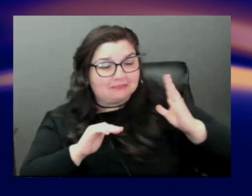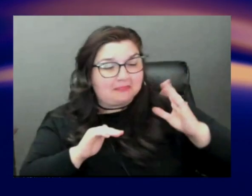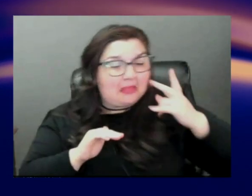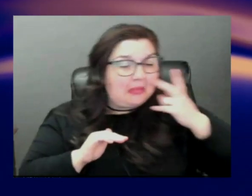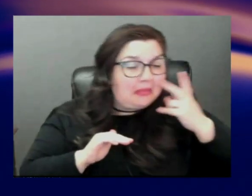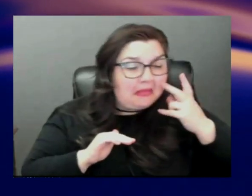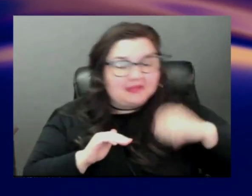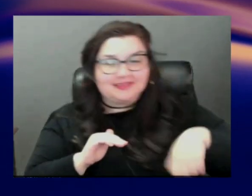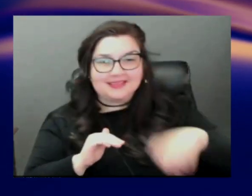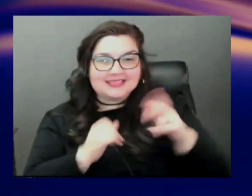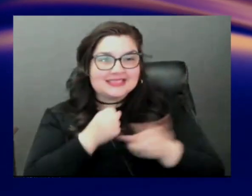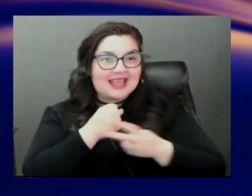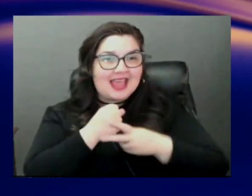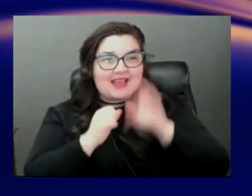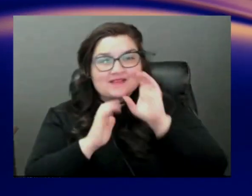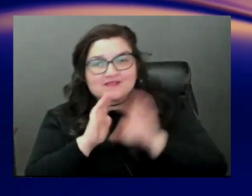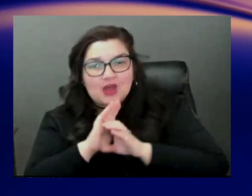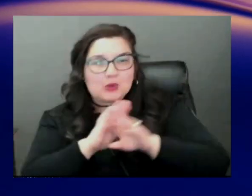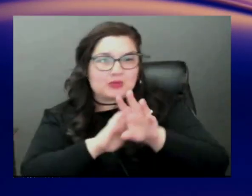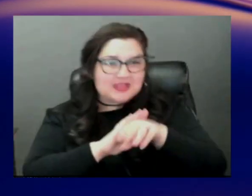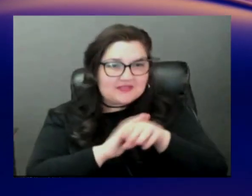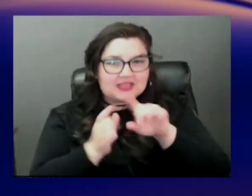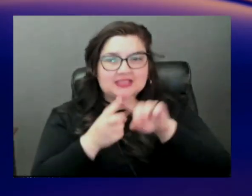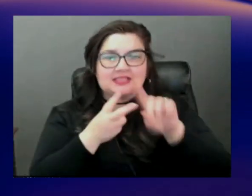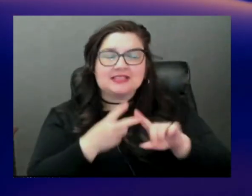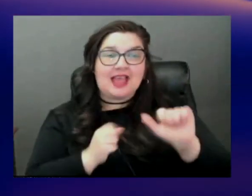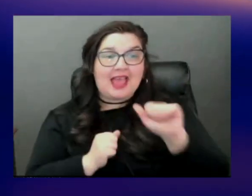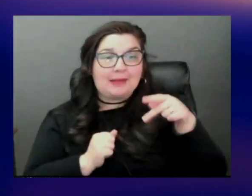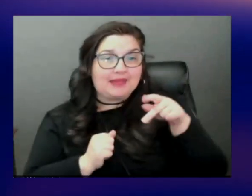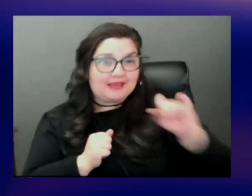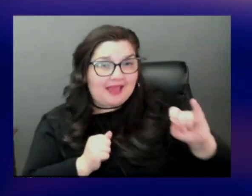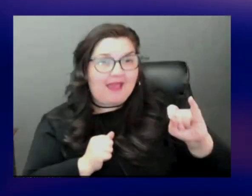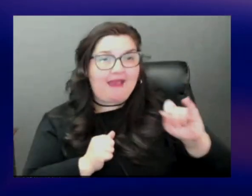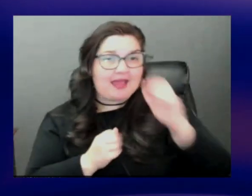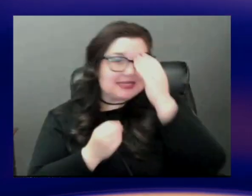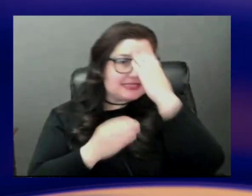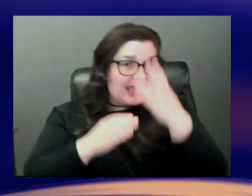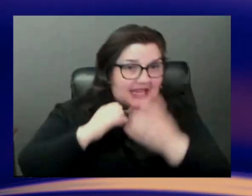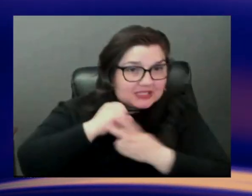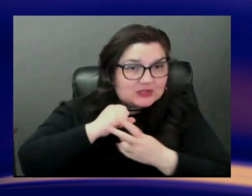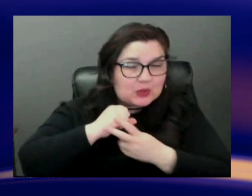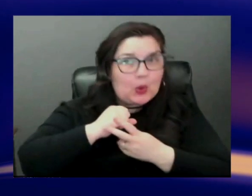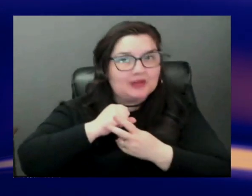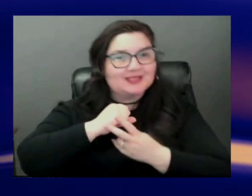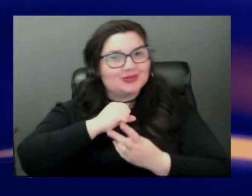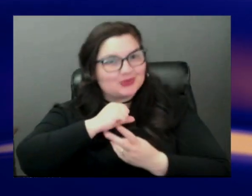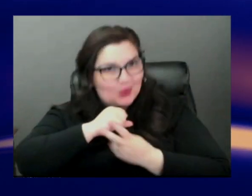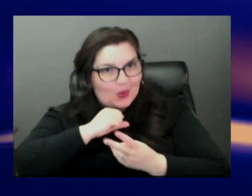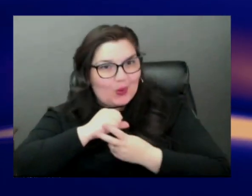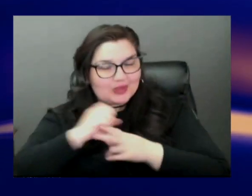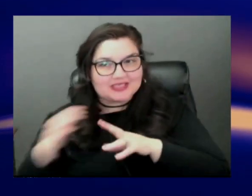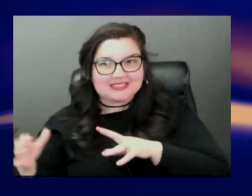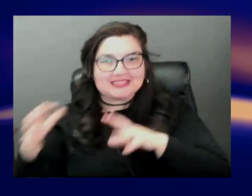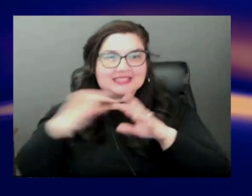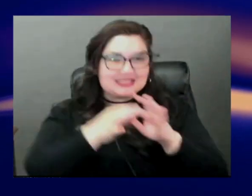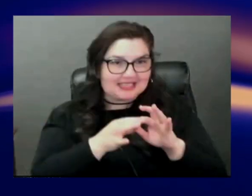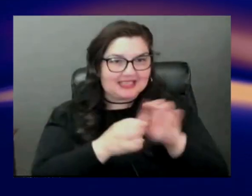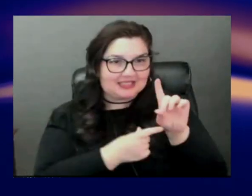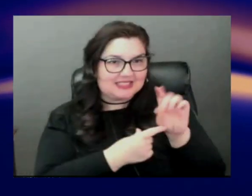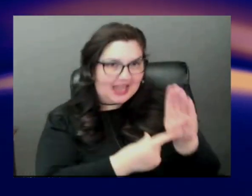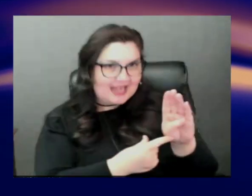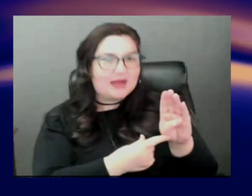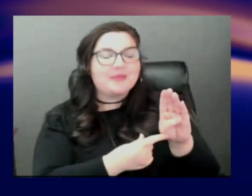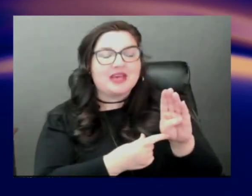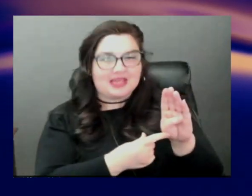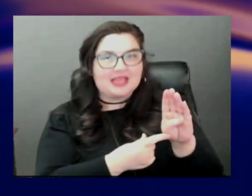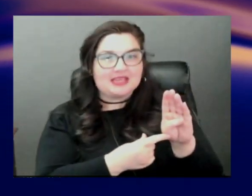then we have things like API and data store, which allows you to do data storage and syncing data to a database under the hood as